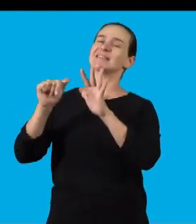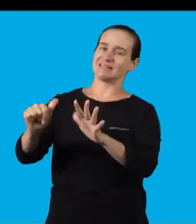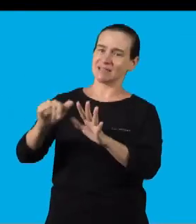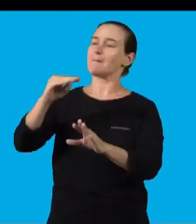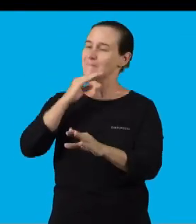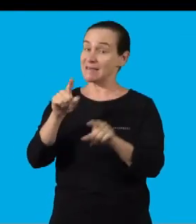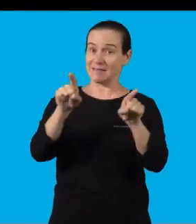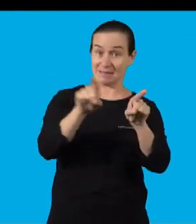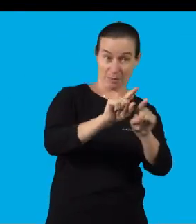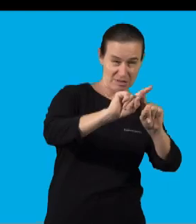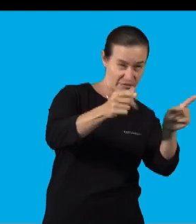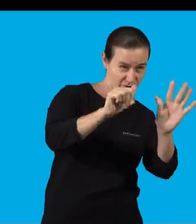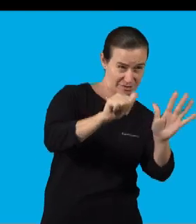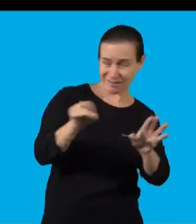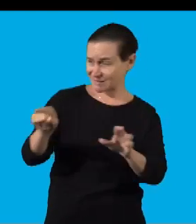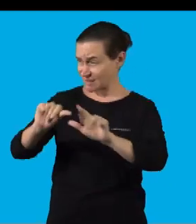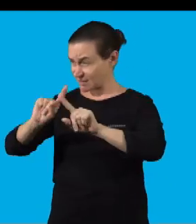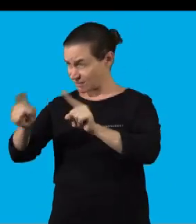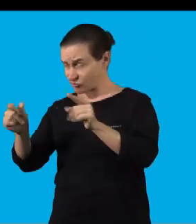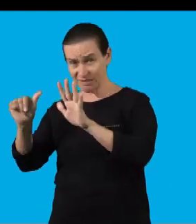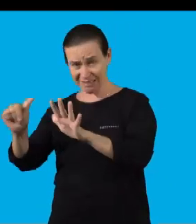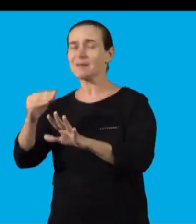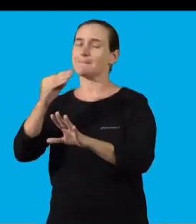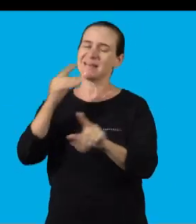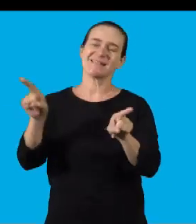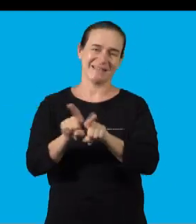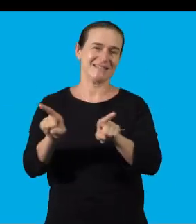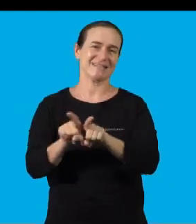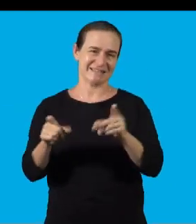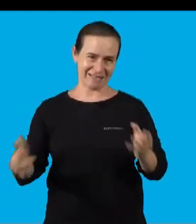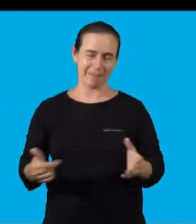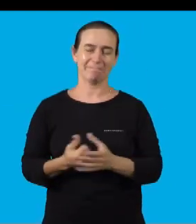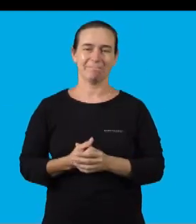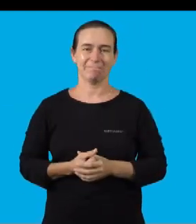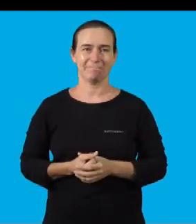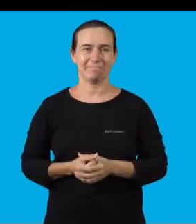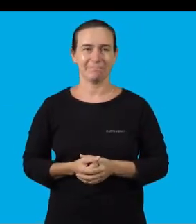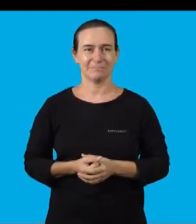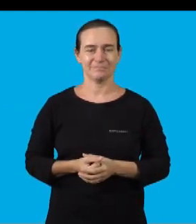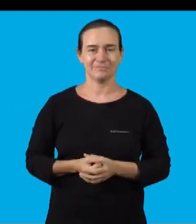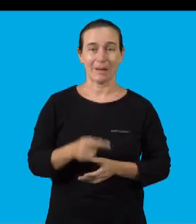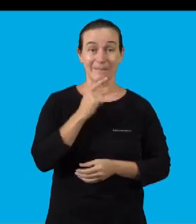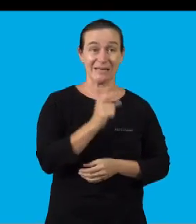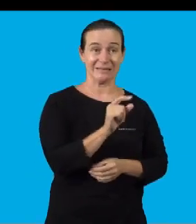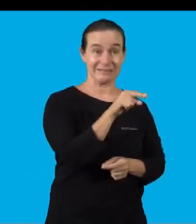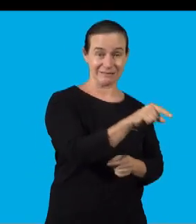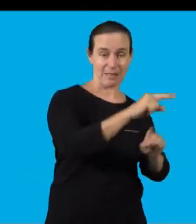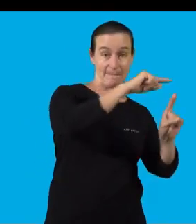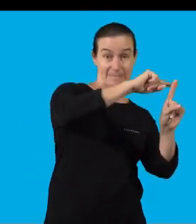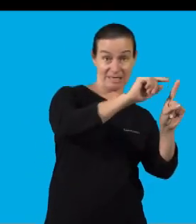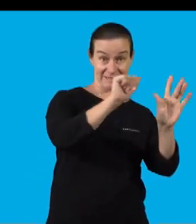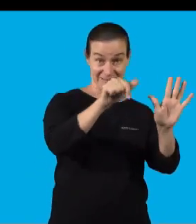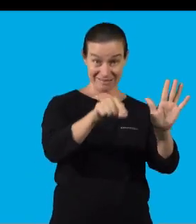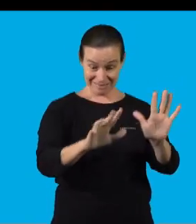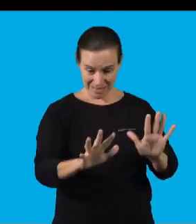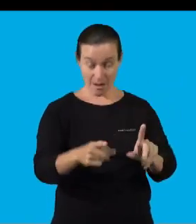that gives us an answer of 6. It means moving from 10 to 16, we can see that we added a 6. Now